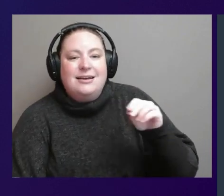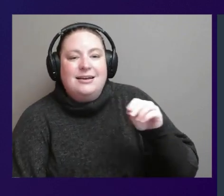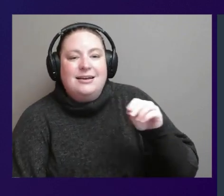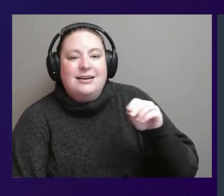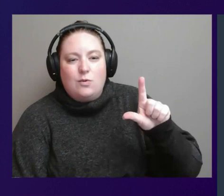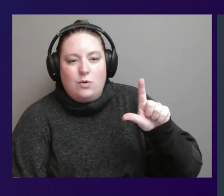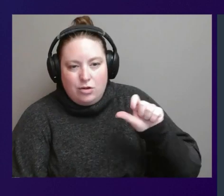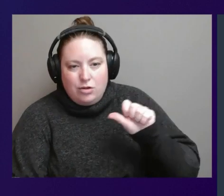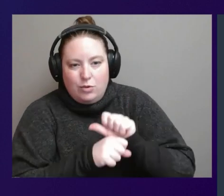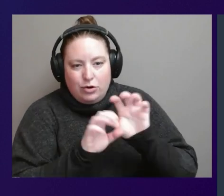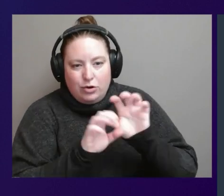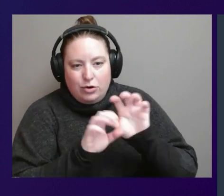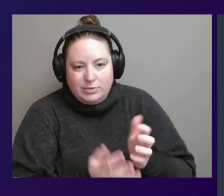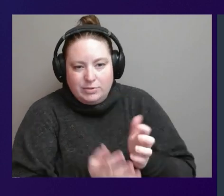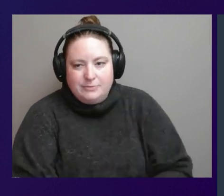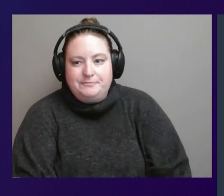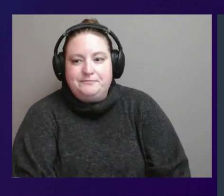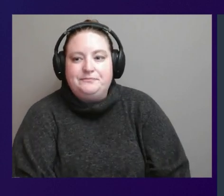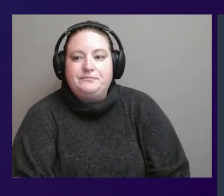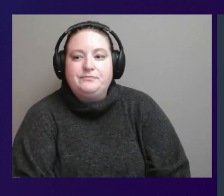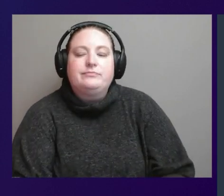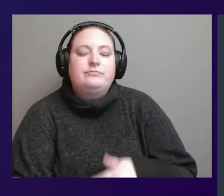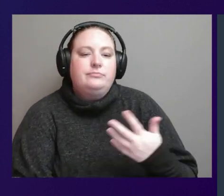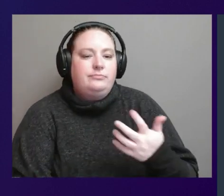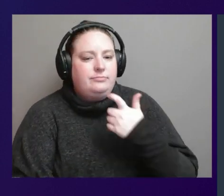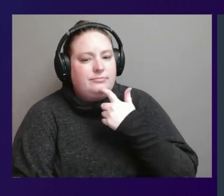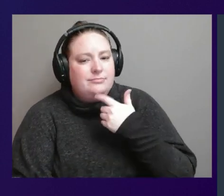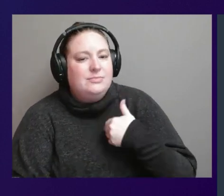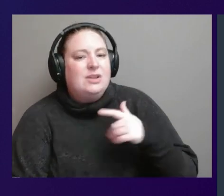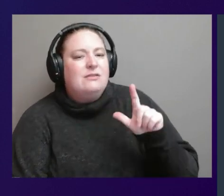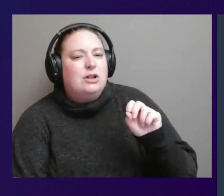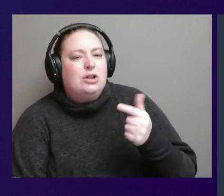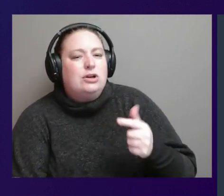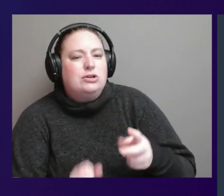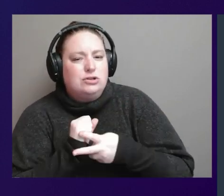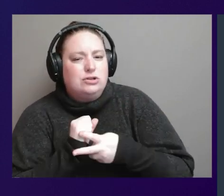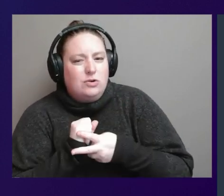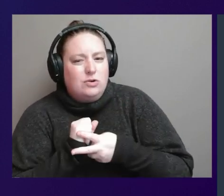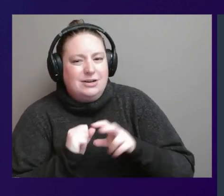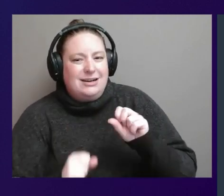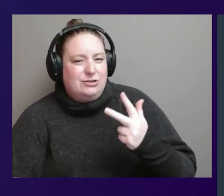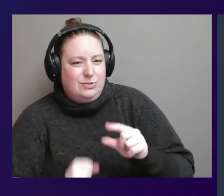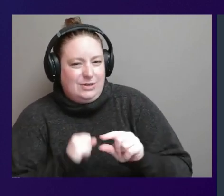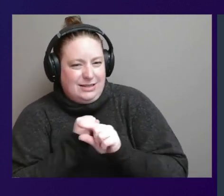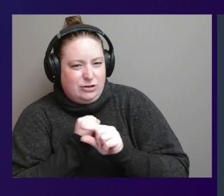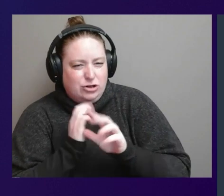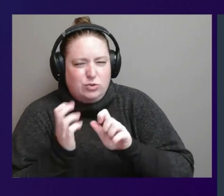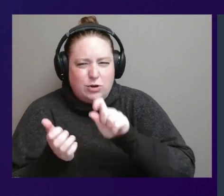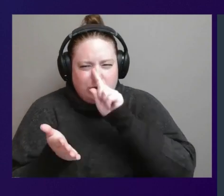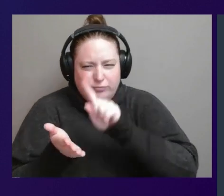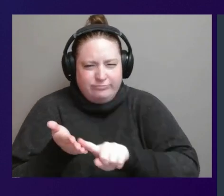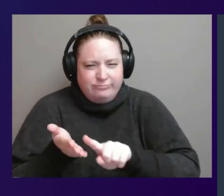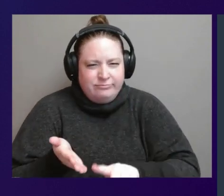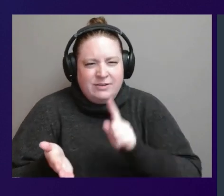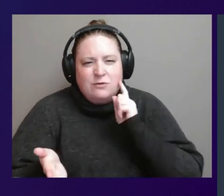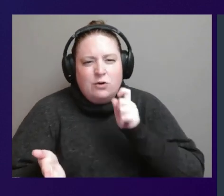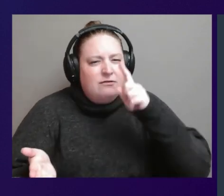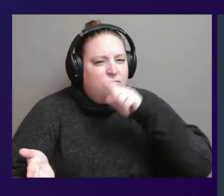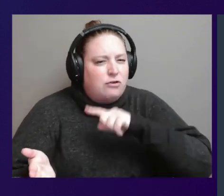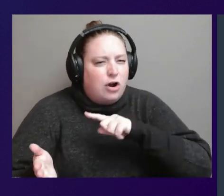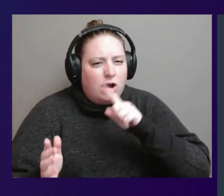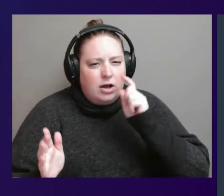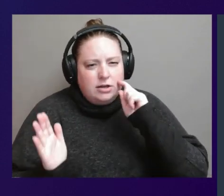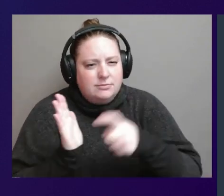use cases here. Say you've got logs stored in S3 Glacier that you want to analyze for fraud detection. Now you